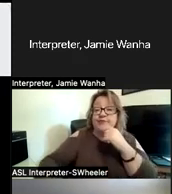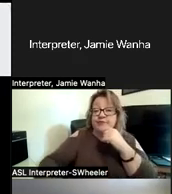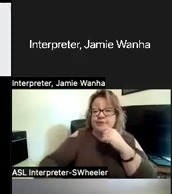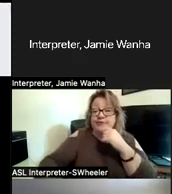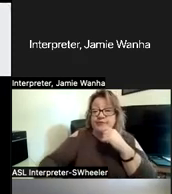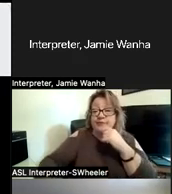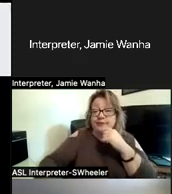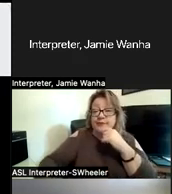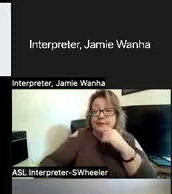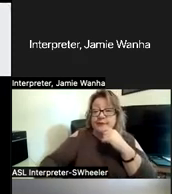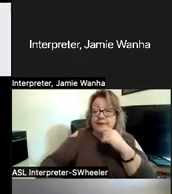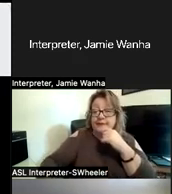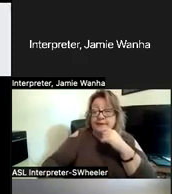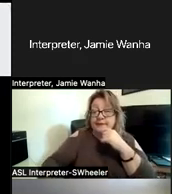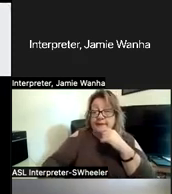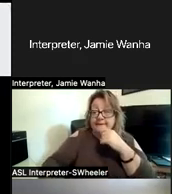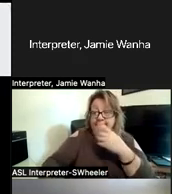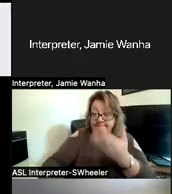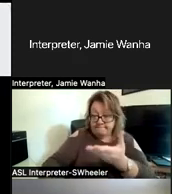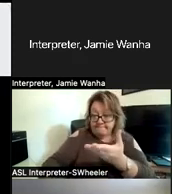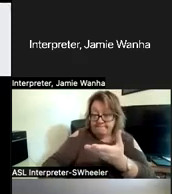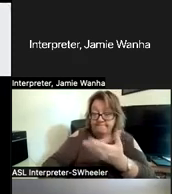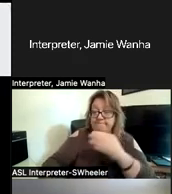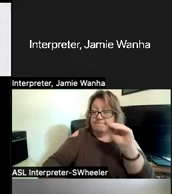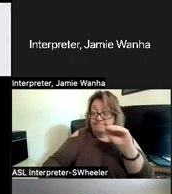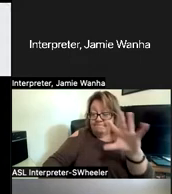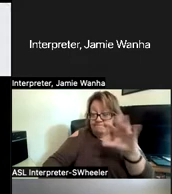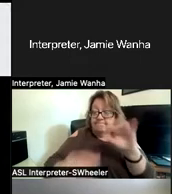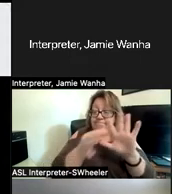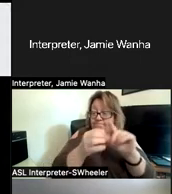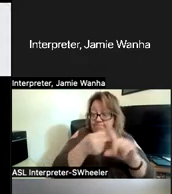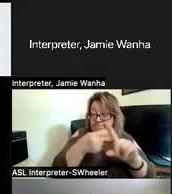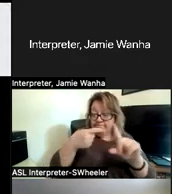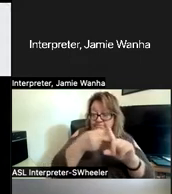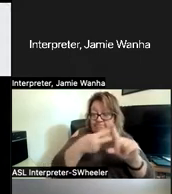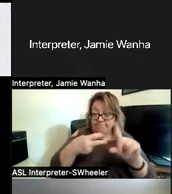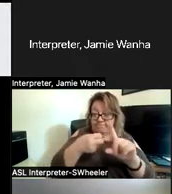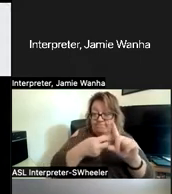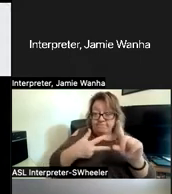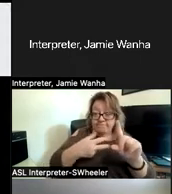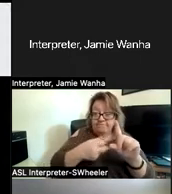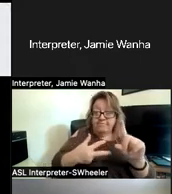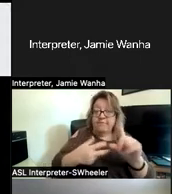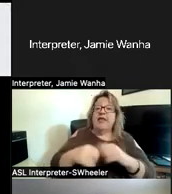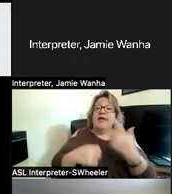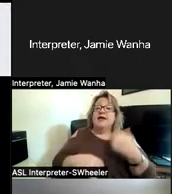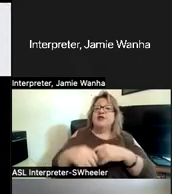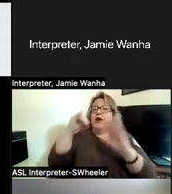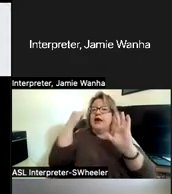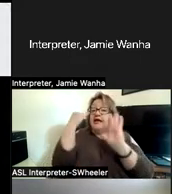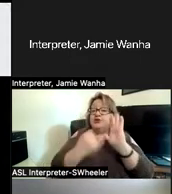geologic hazards, estimate the building and infrastructure damages, the social disruptions and economic